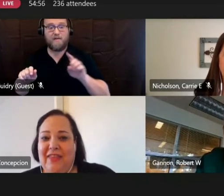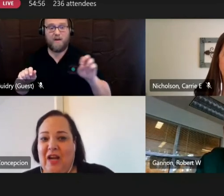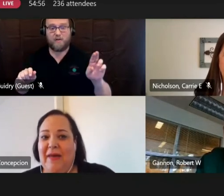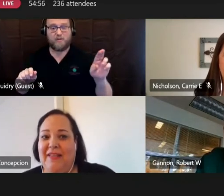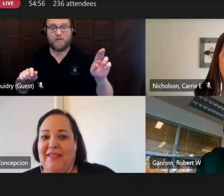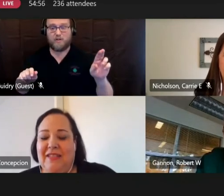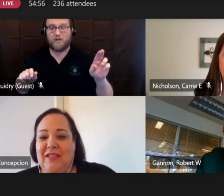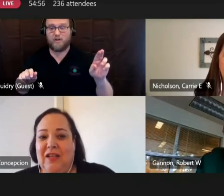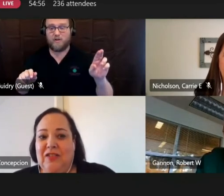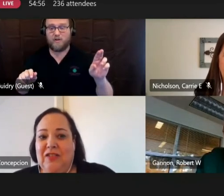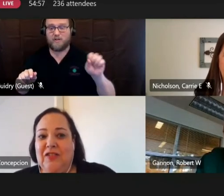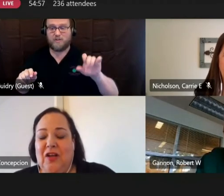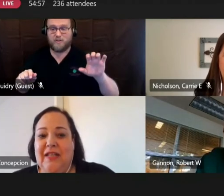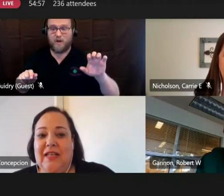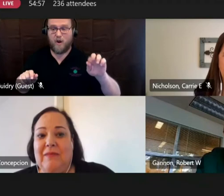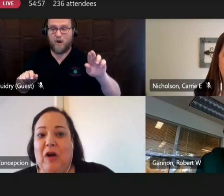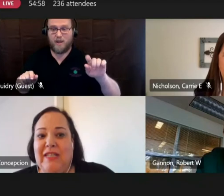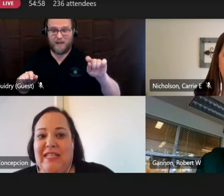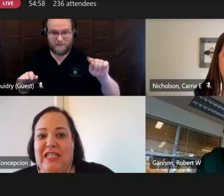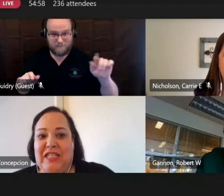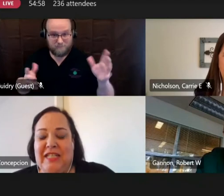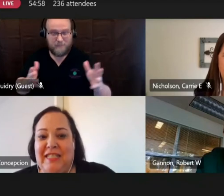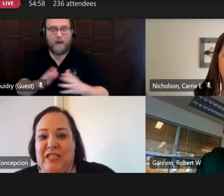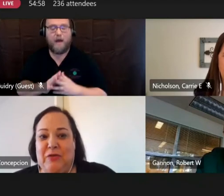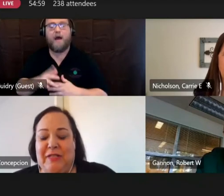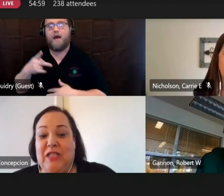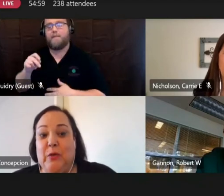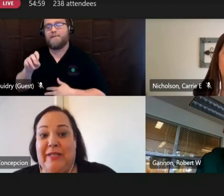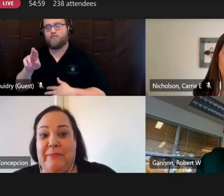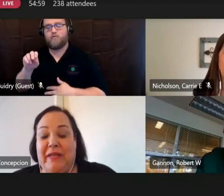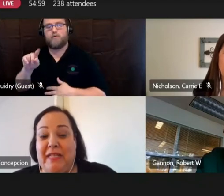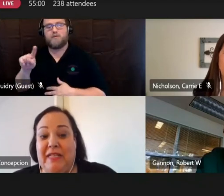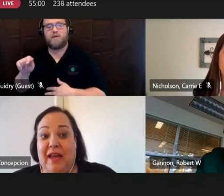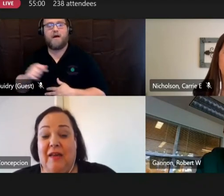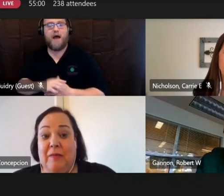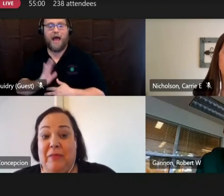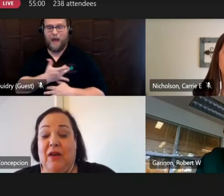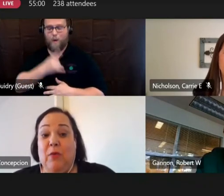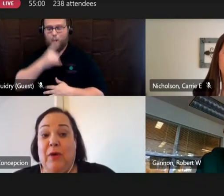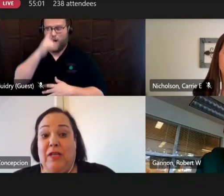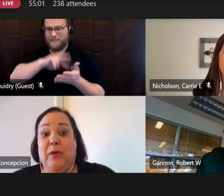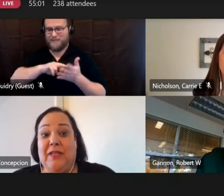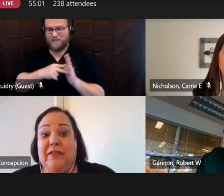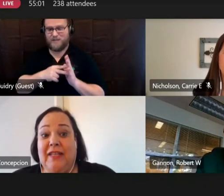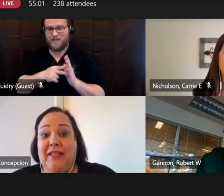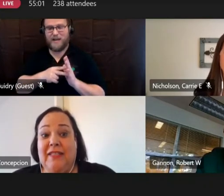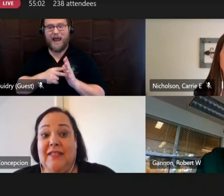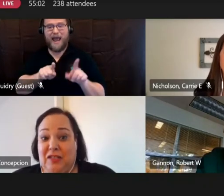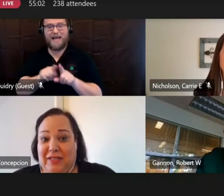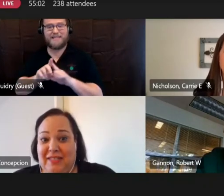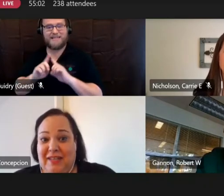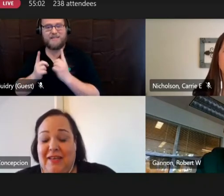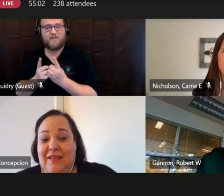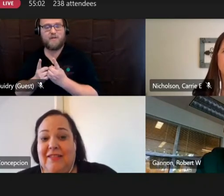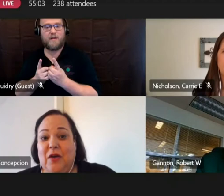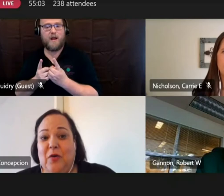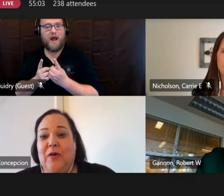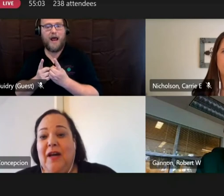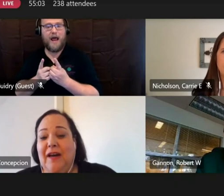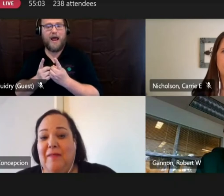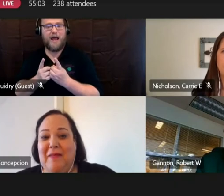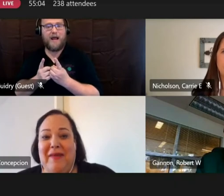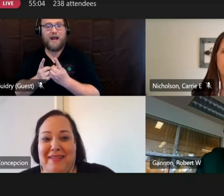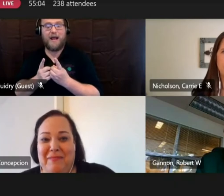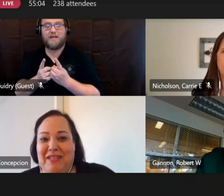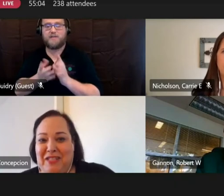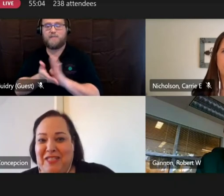thing and then I'll pass it to Dr. Scarlett. Our intention as a district has always been to be a one-to-one device district. So